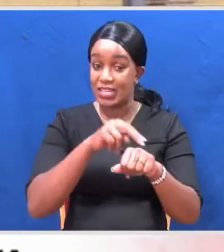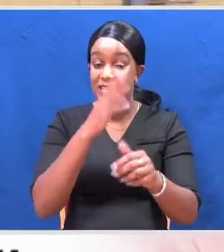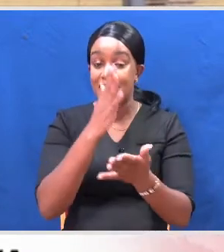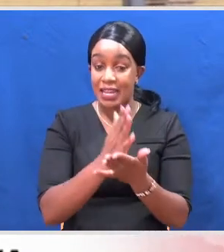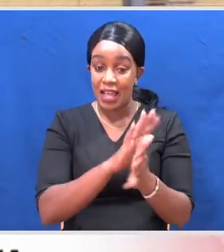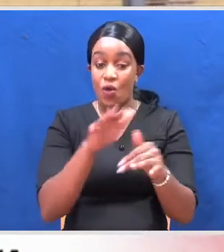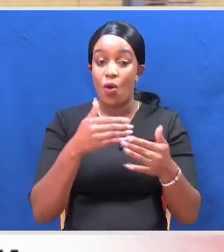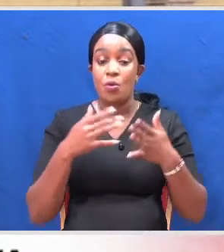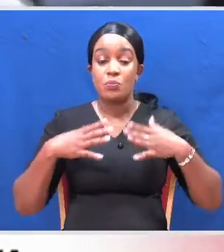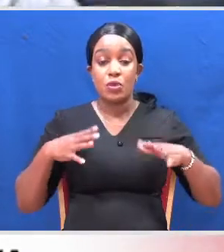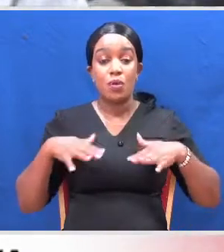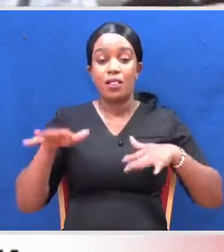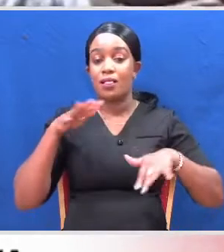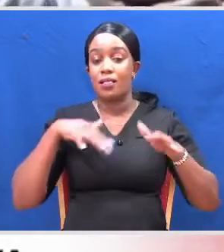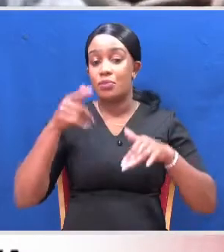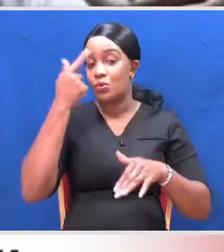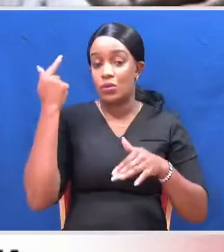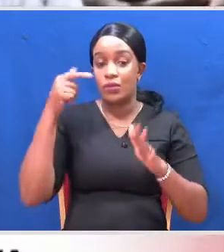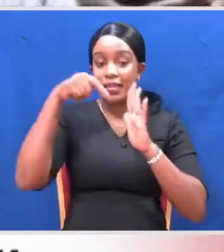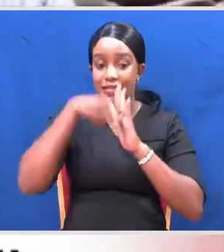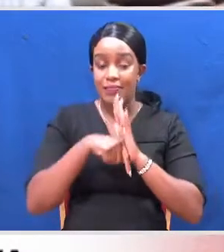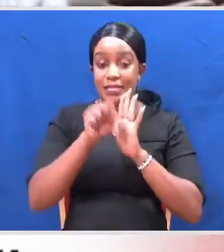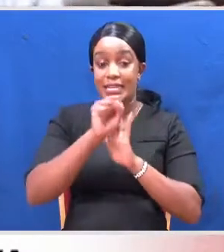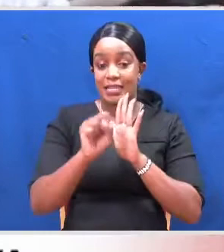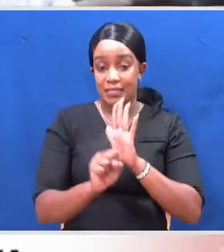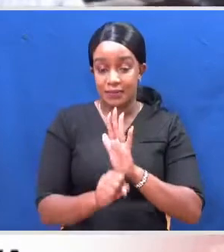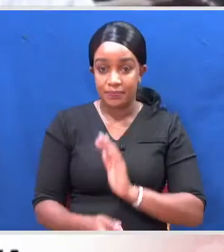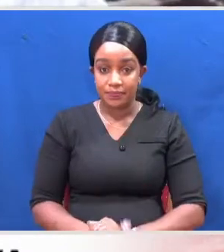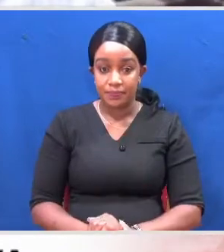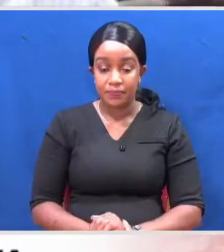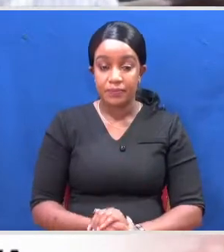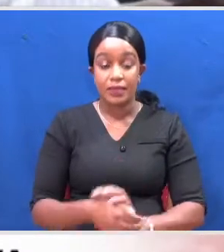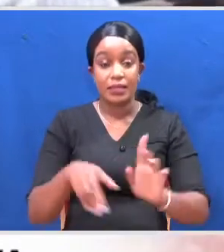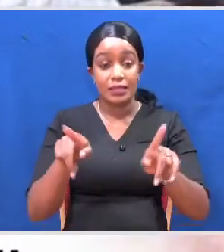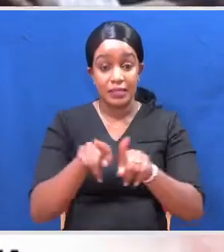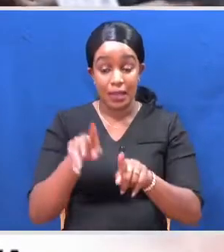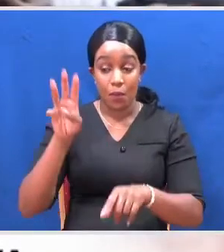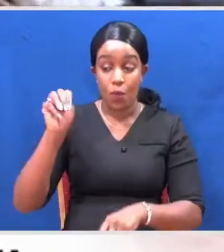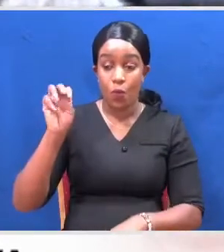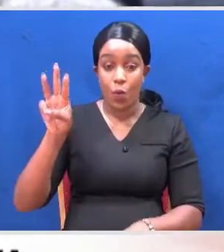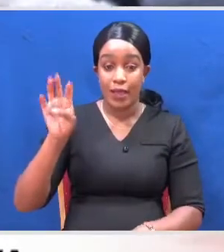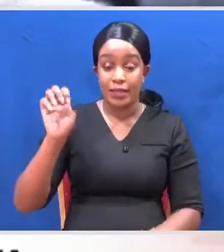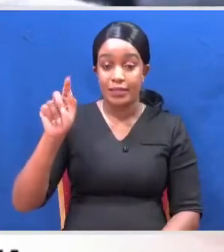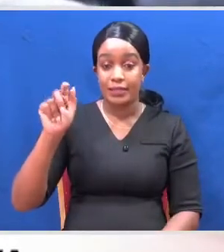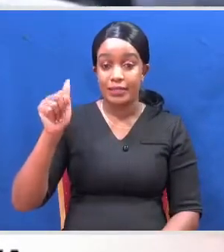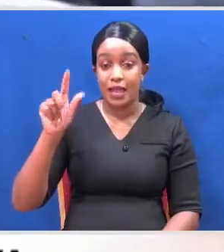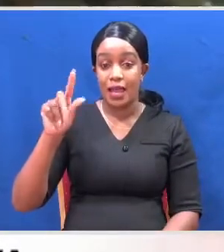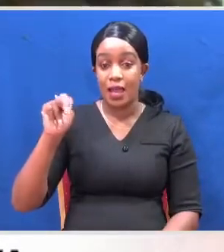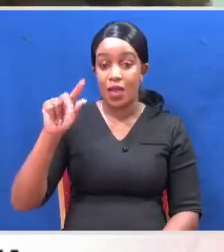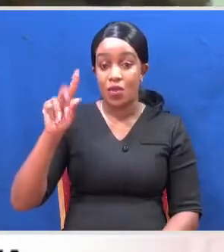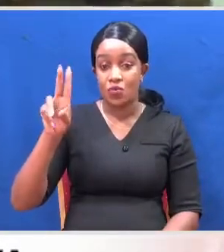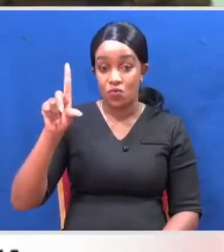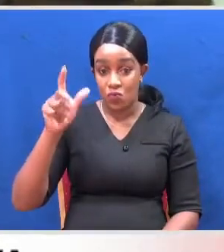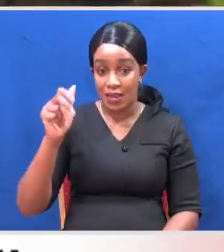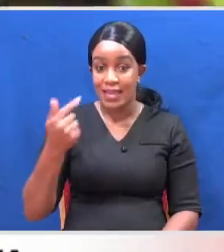scared, especially the deep state. Na huku hayo ya kijiri, kinara wa chama cha Ford Kenya Moses Wetangula amesema ushindi wa